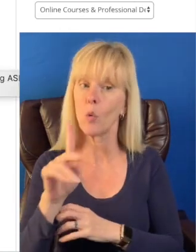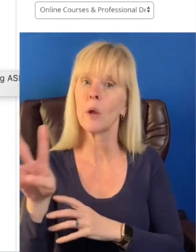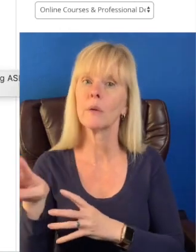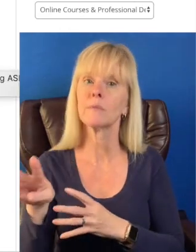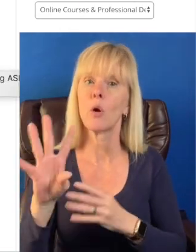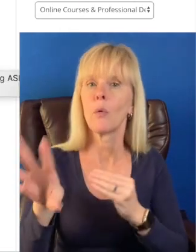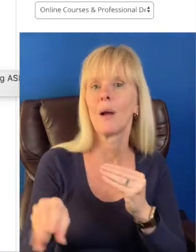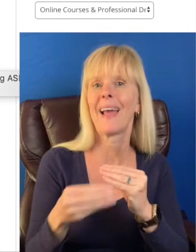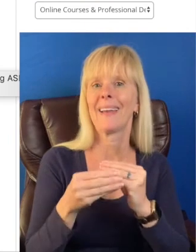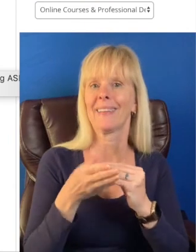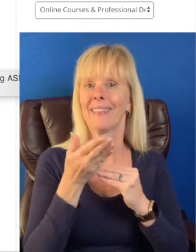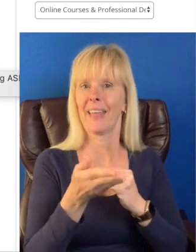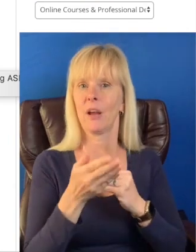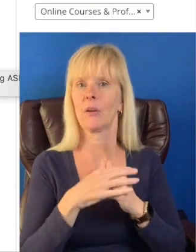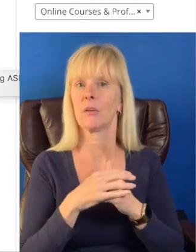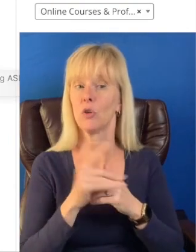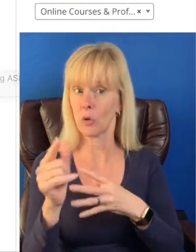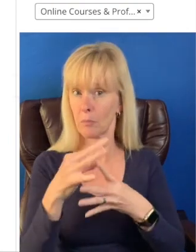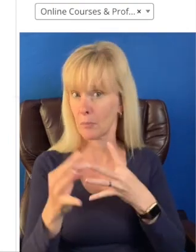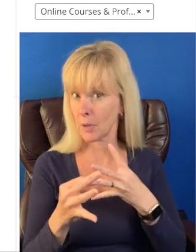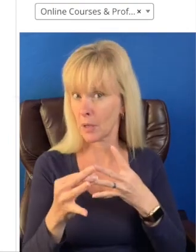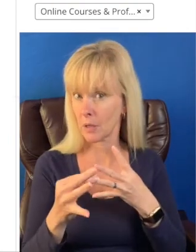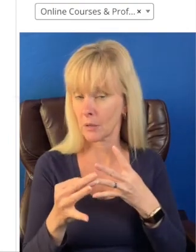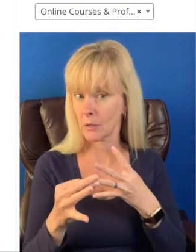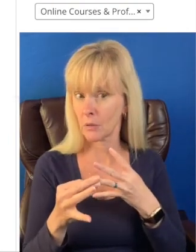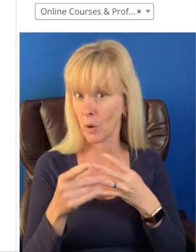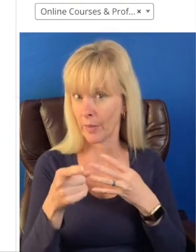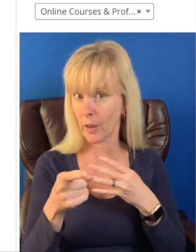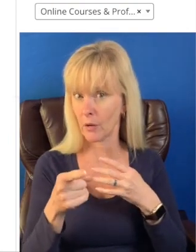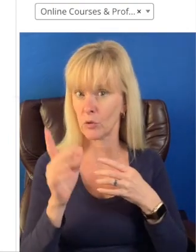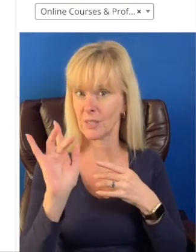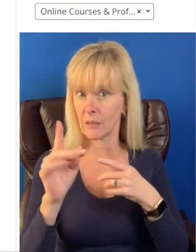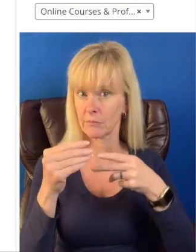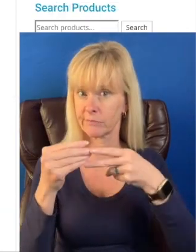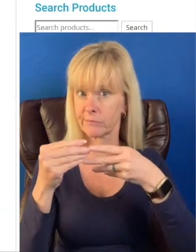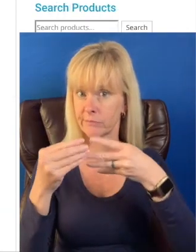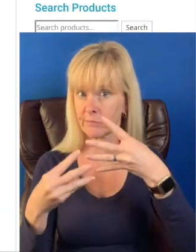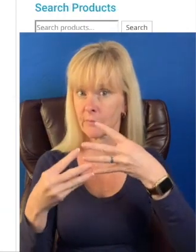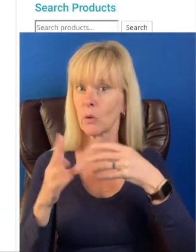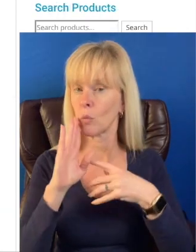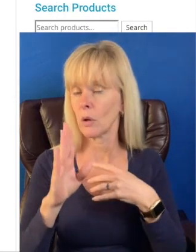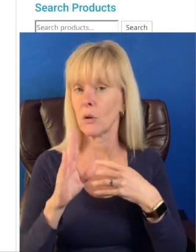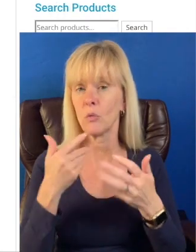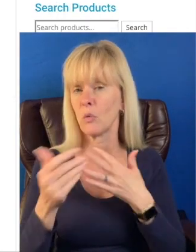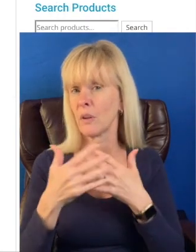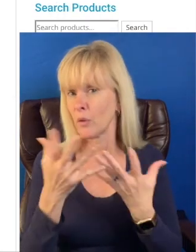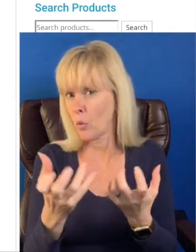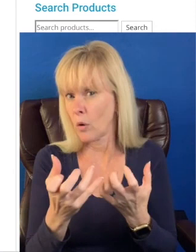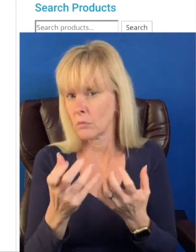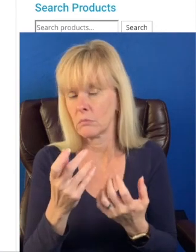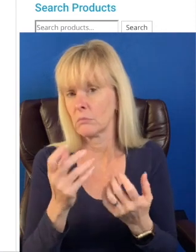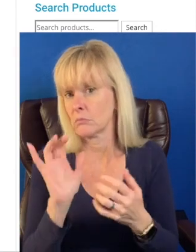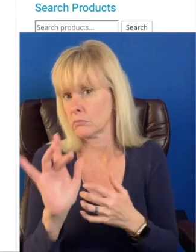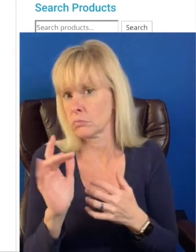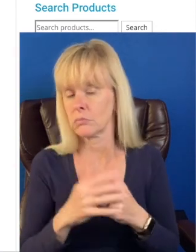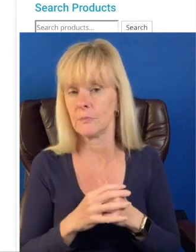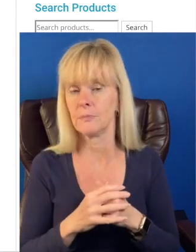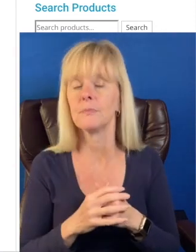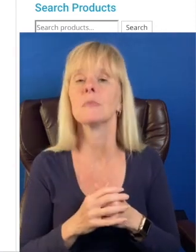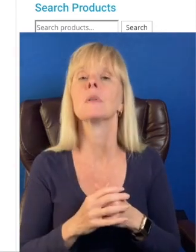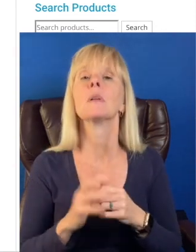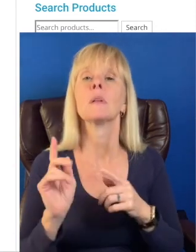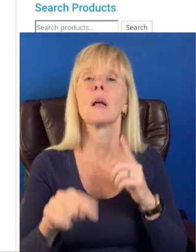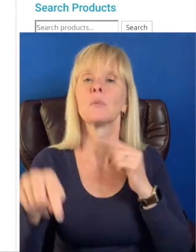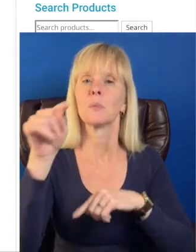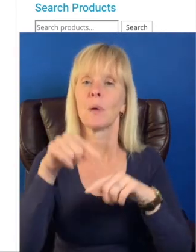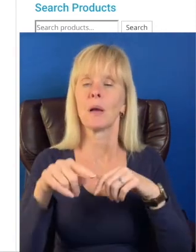embedding it in here, and you can choose an option here, and there's a drop down to pick which course you would like. Now let me go on back to show you